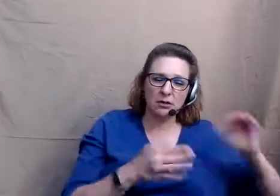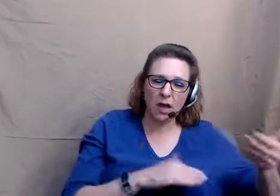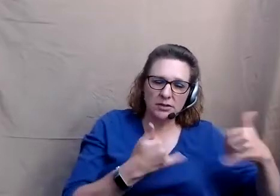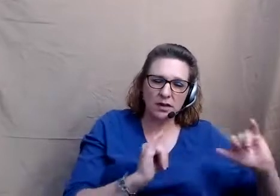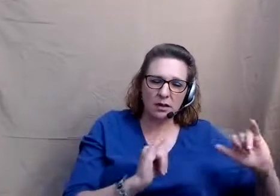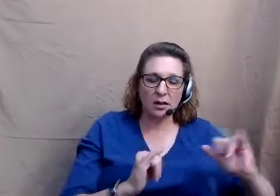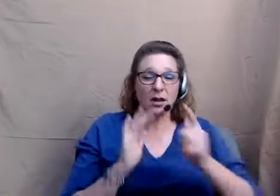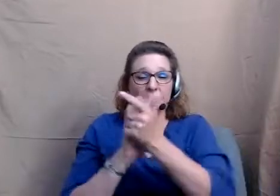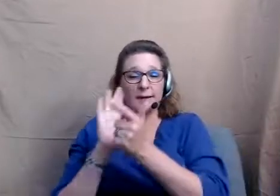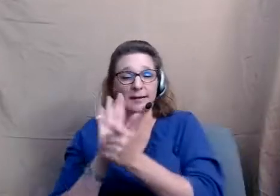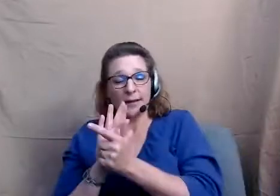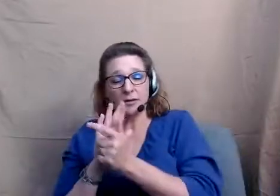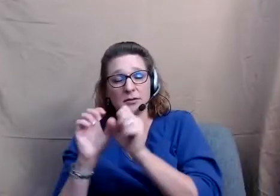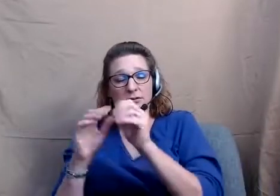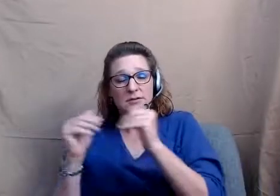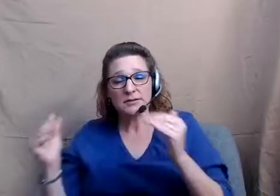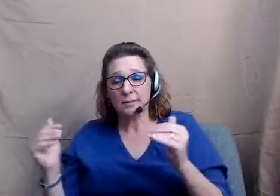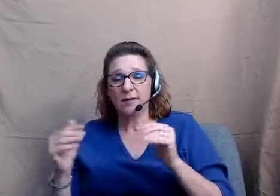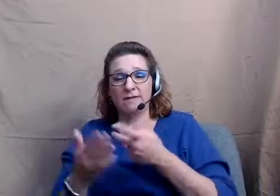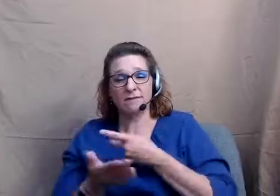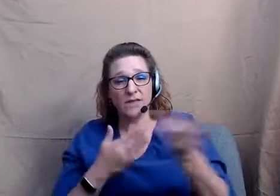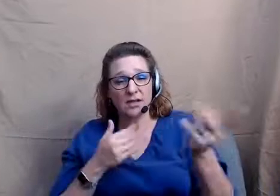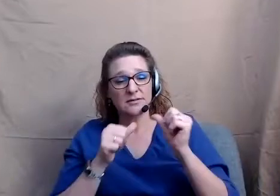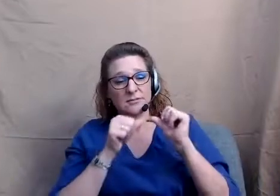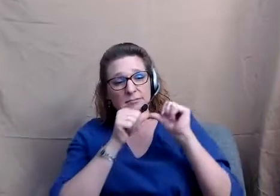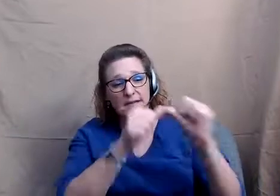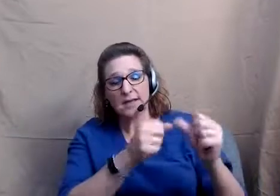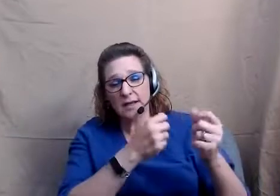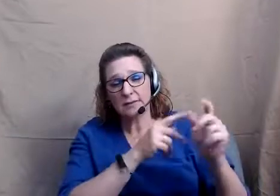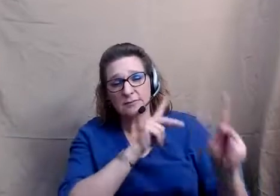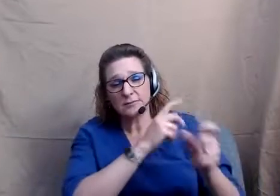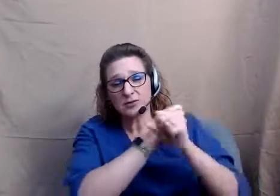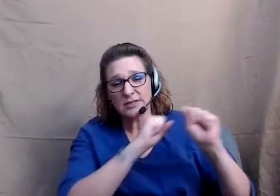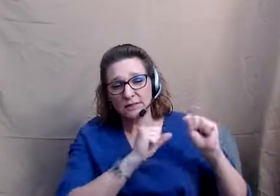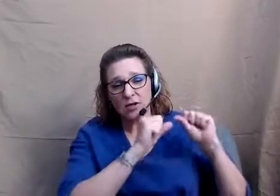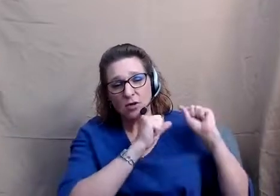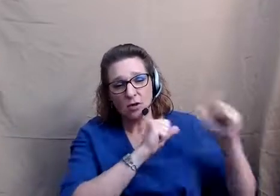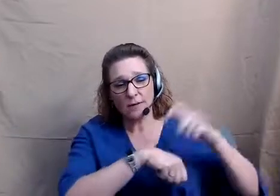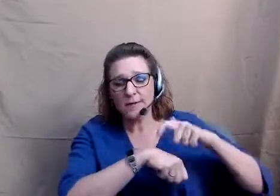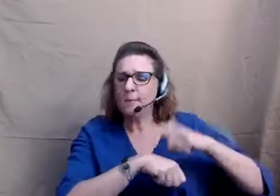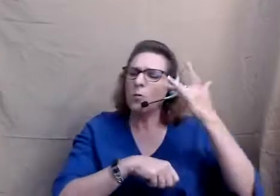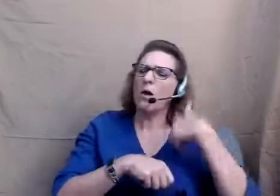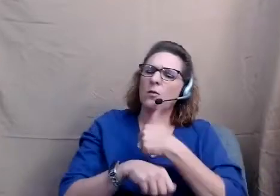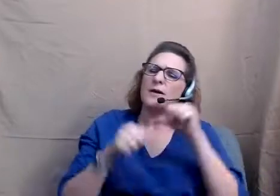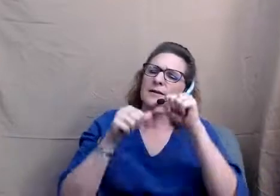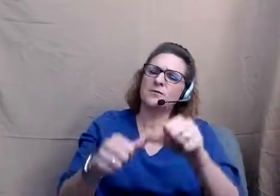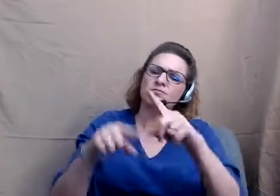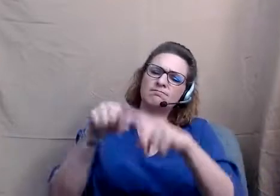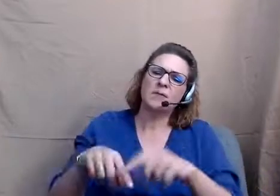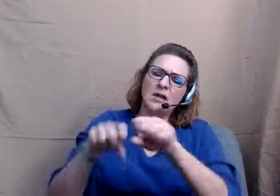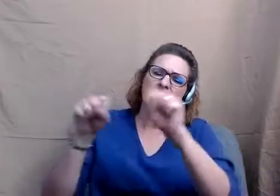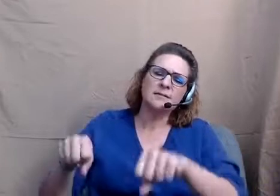people all the time. Why is it that we are continuing this system that isn't asked it to